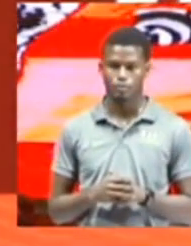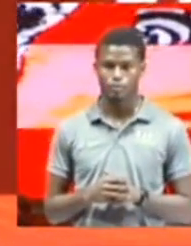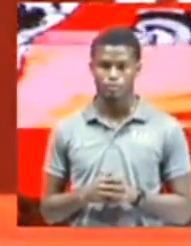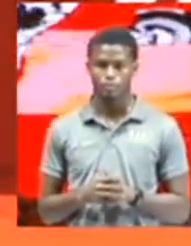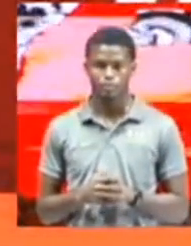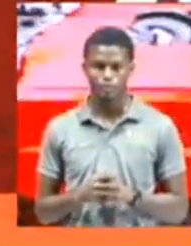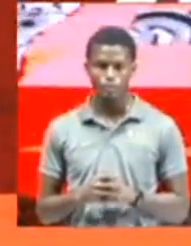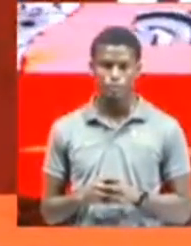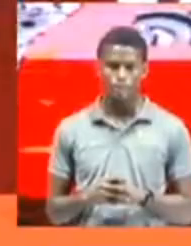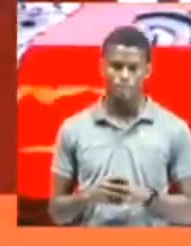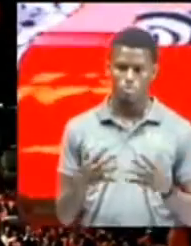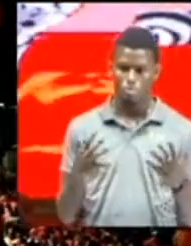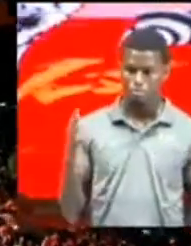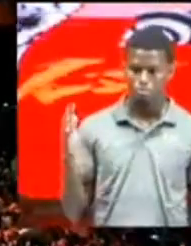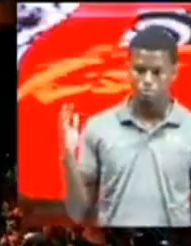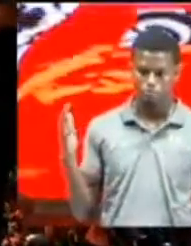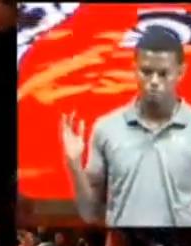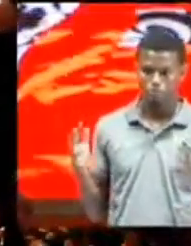Make I give you something else.